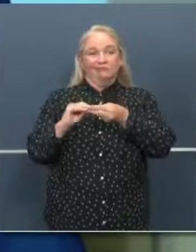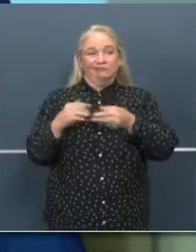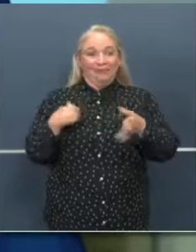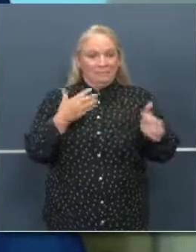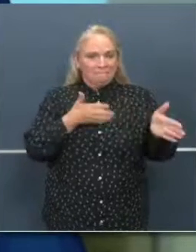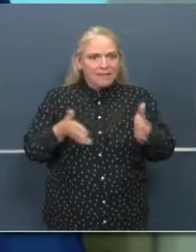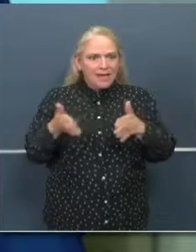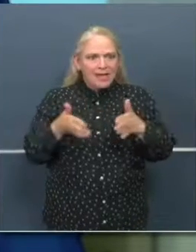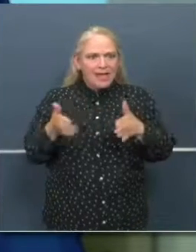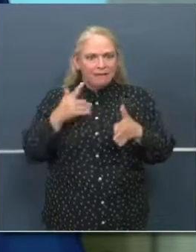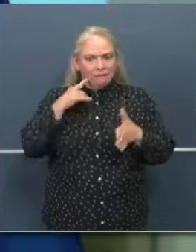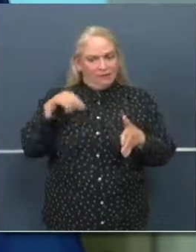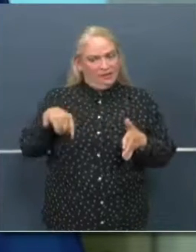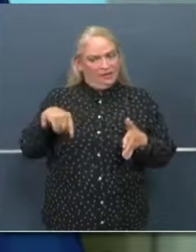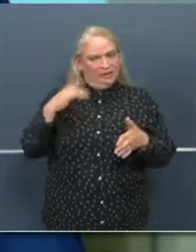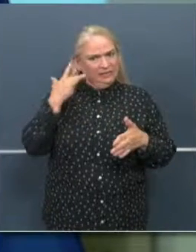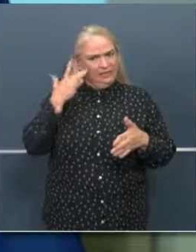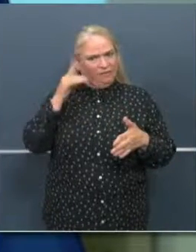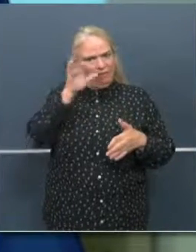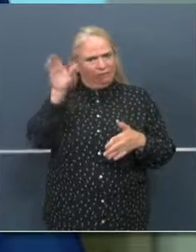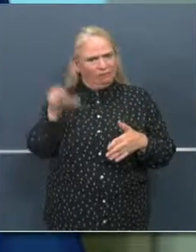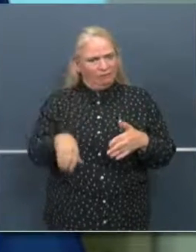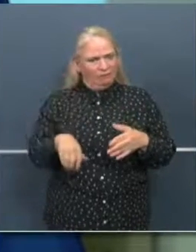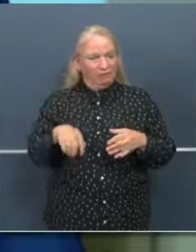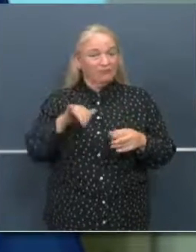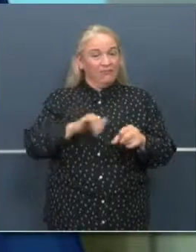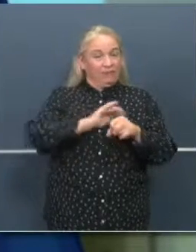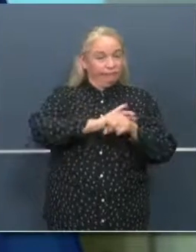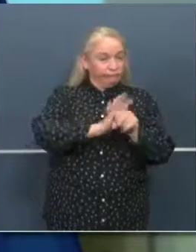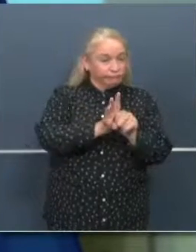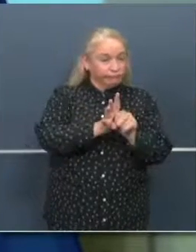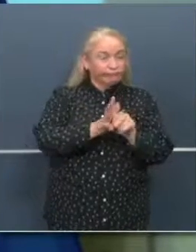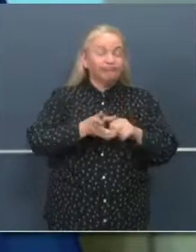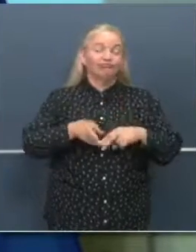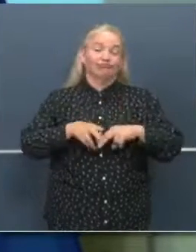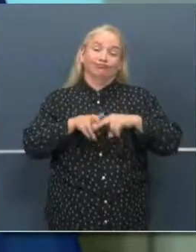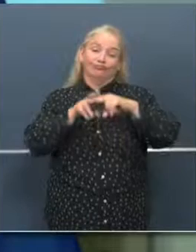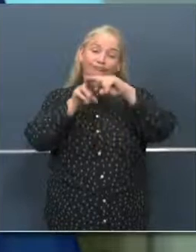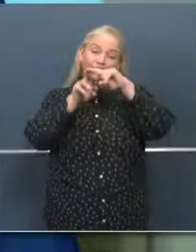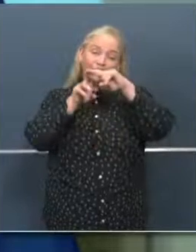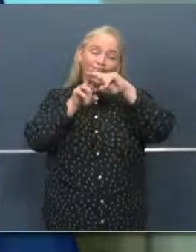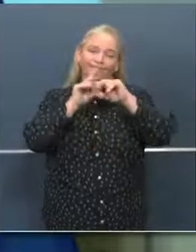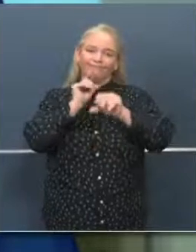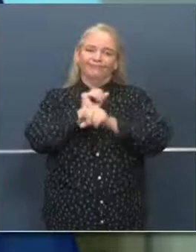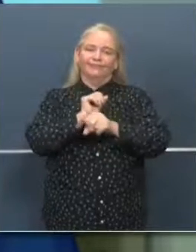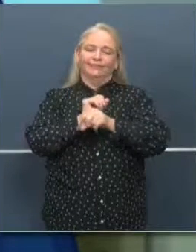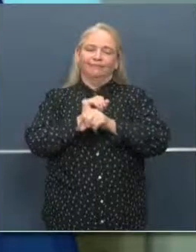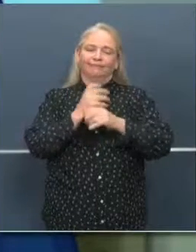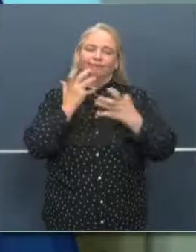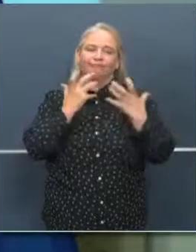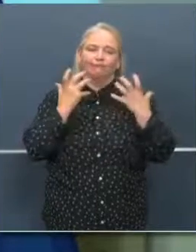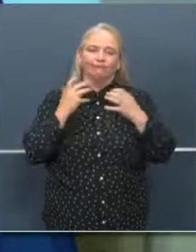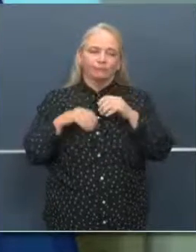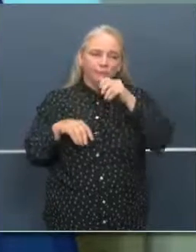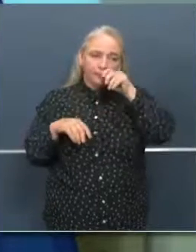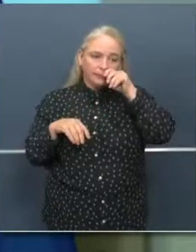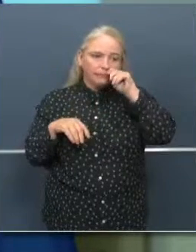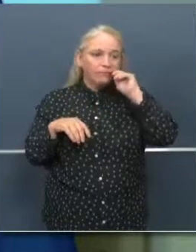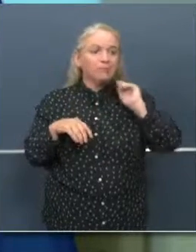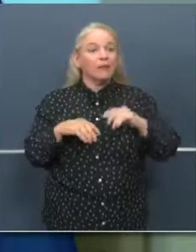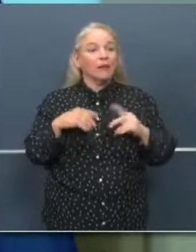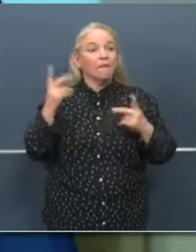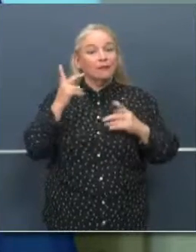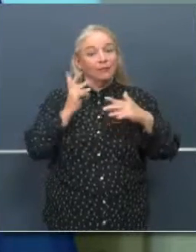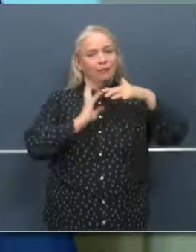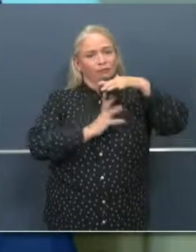the state of California. With I thought it was coronavirus an opportunity case numbers to once again share with you our rates preparedness plans increasing in the state, with hospitalization update you rates on